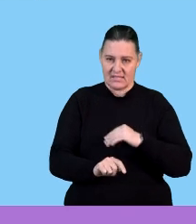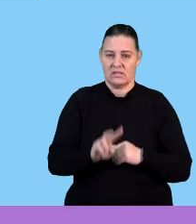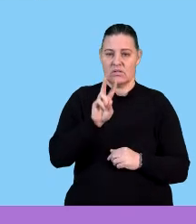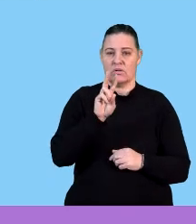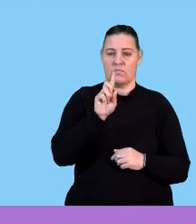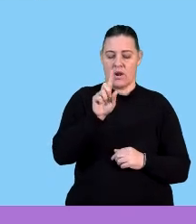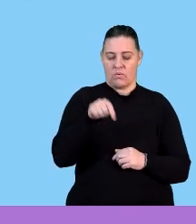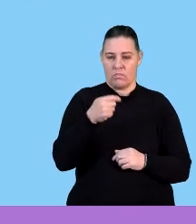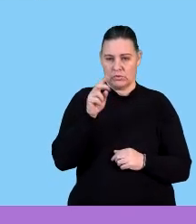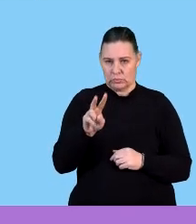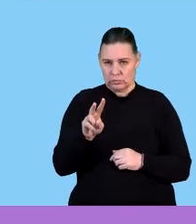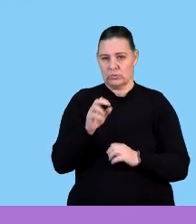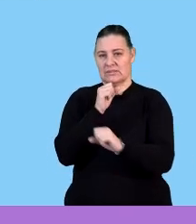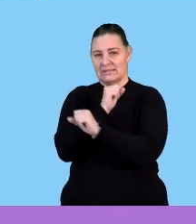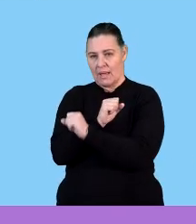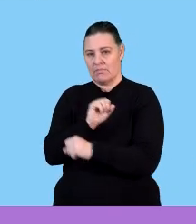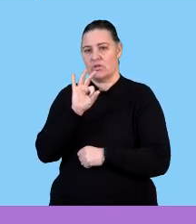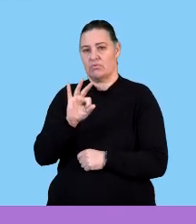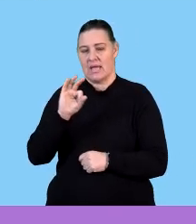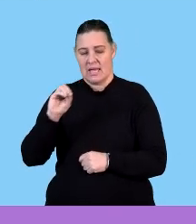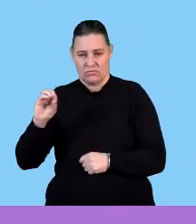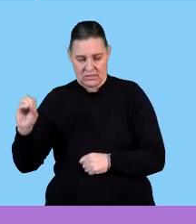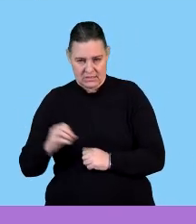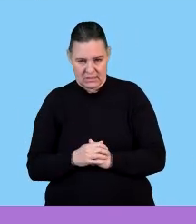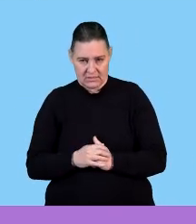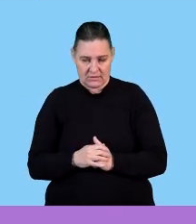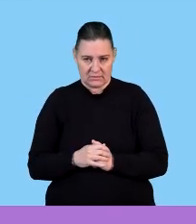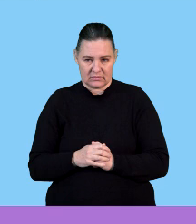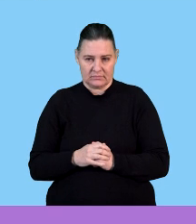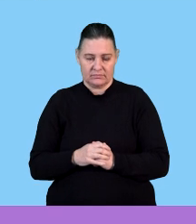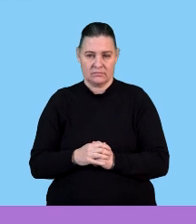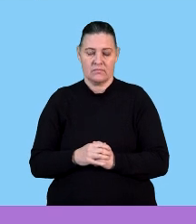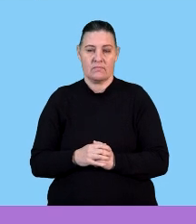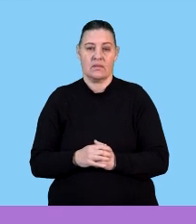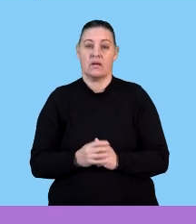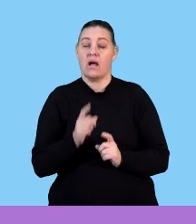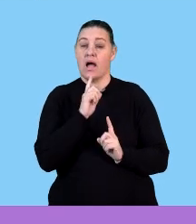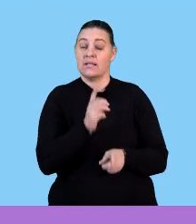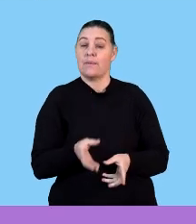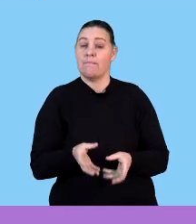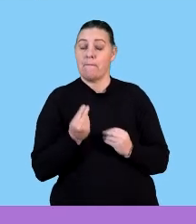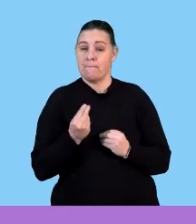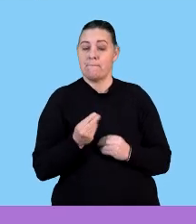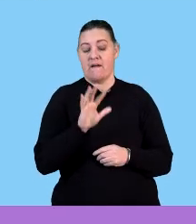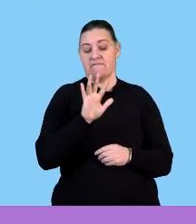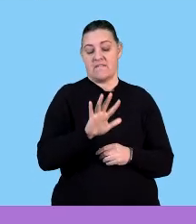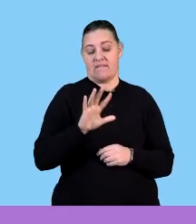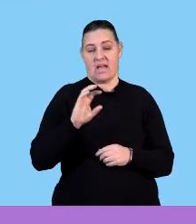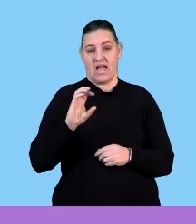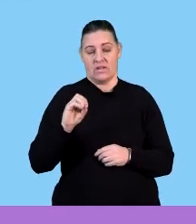divide by 1,2 times by 300. Nice work. We're almost there. The answer I get